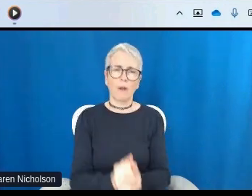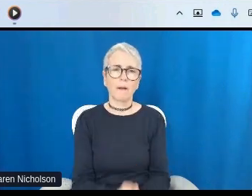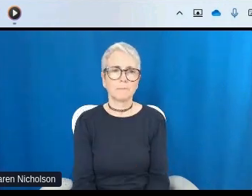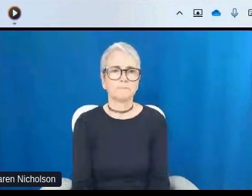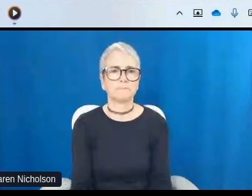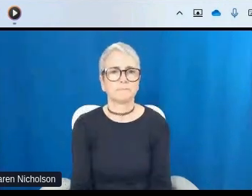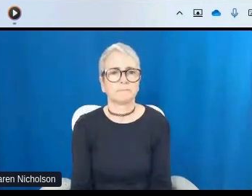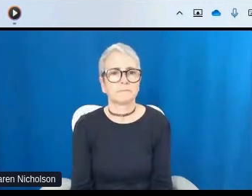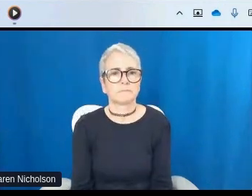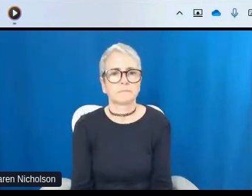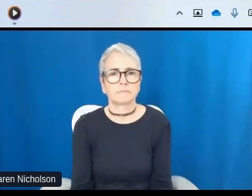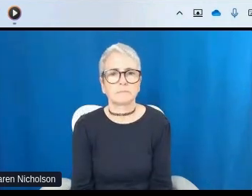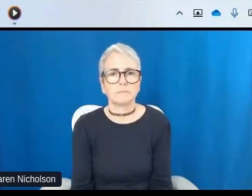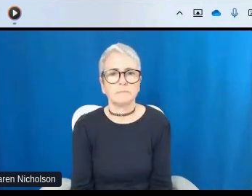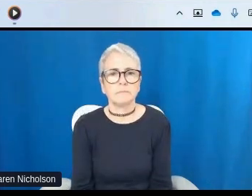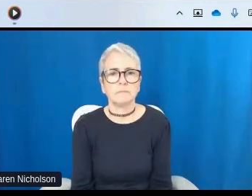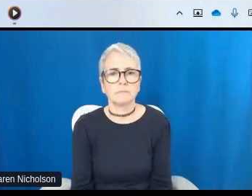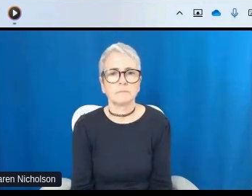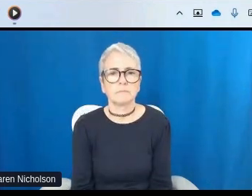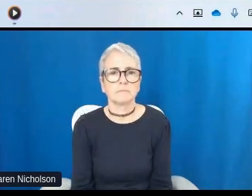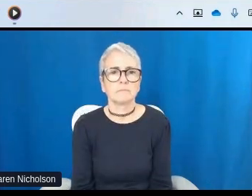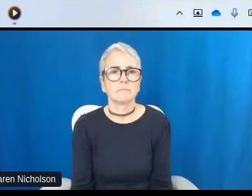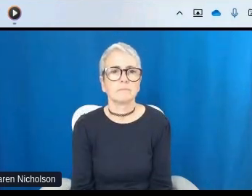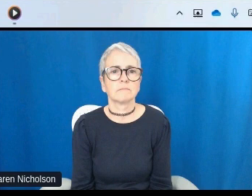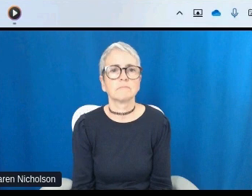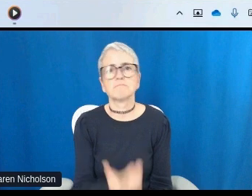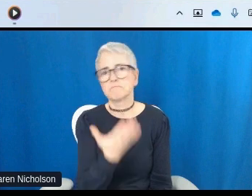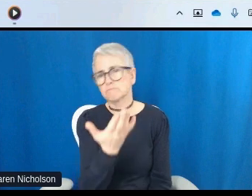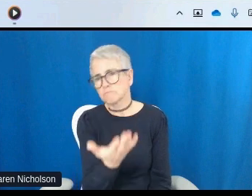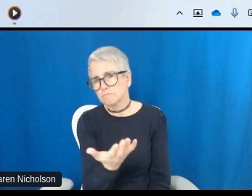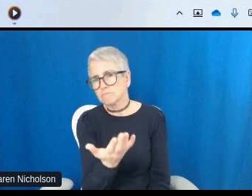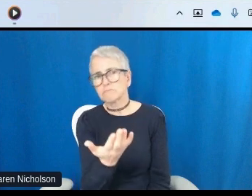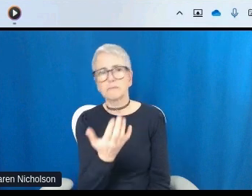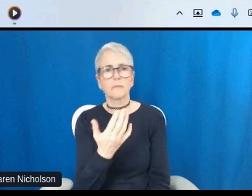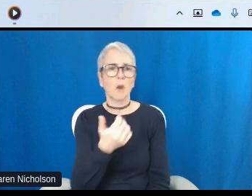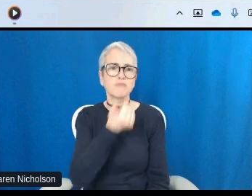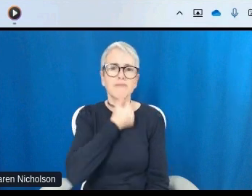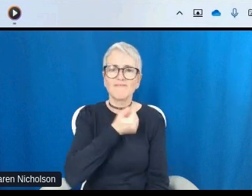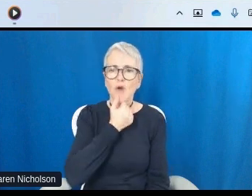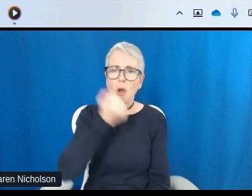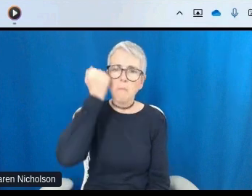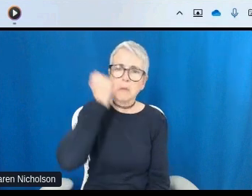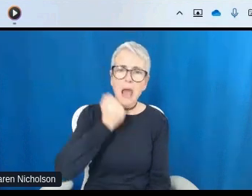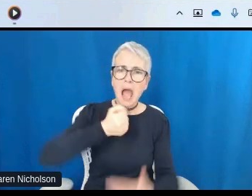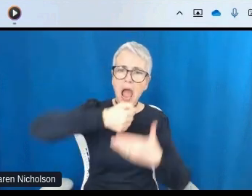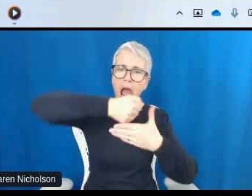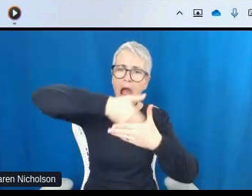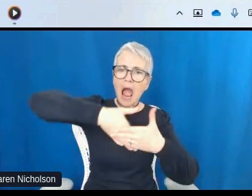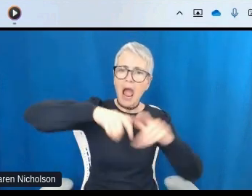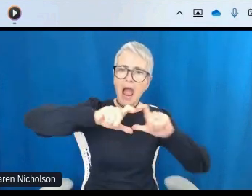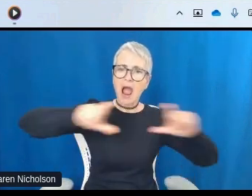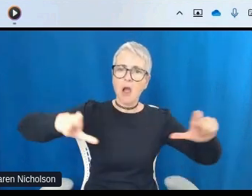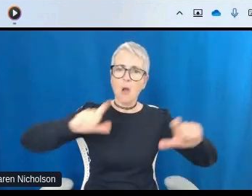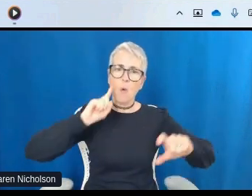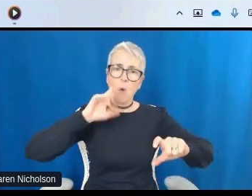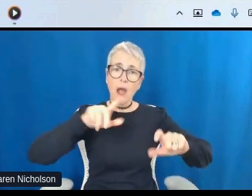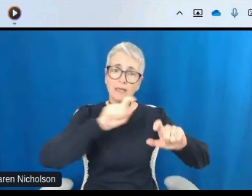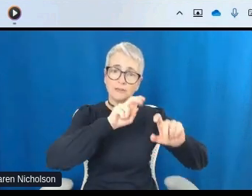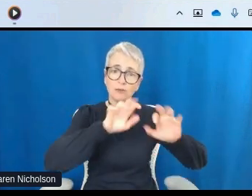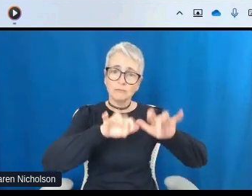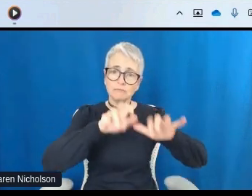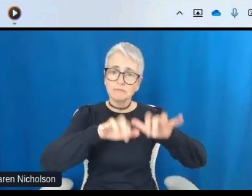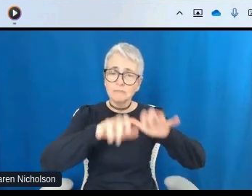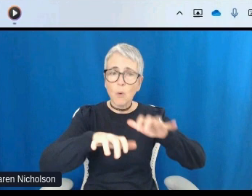is change how these captions look altogether. So perhaps I want a black background with white text. Perhaps I want